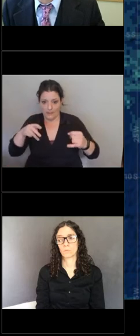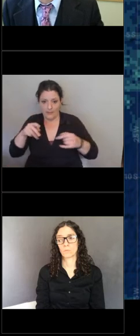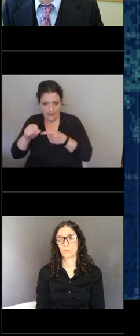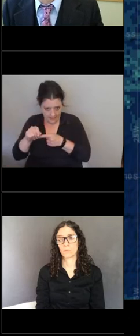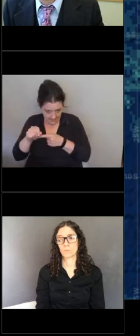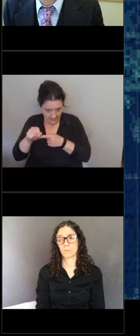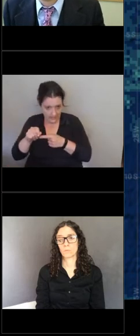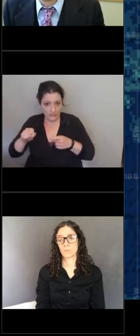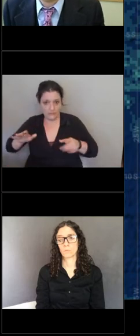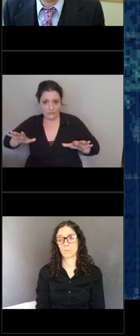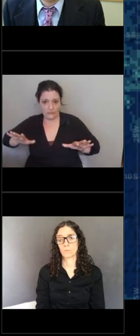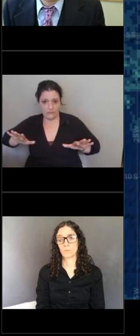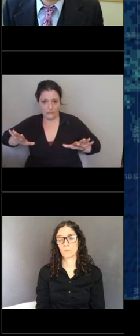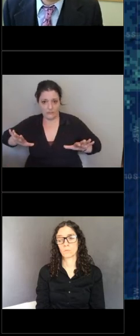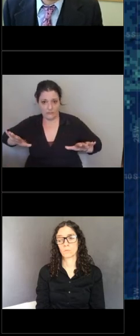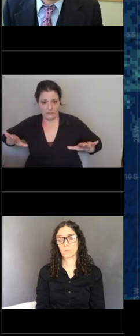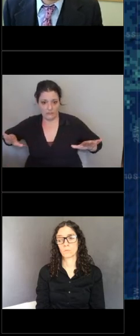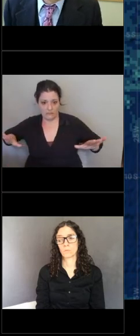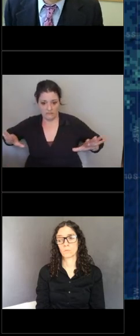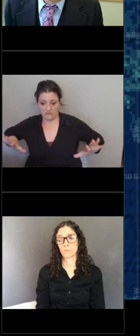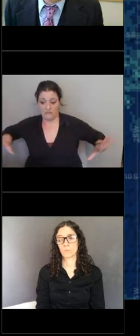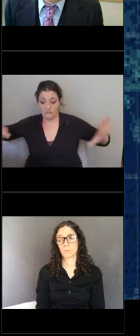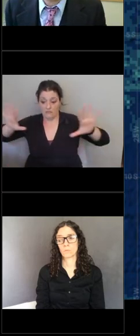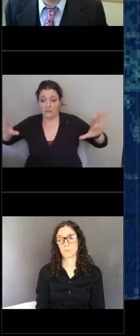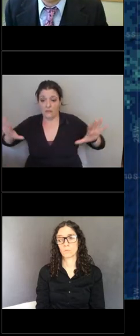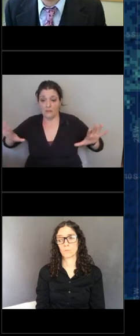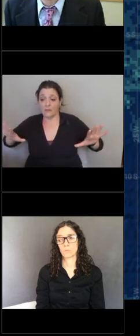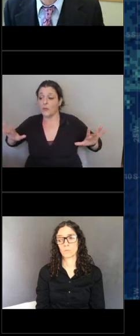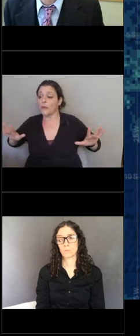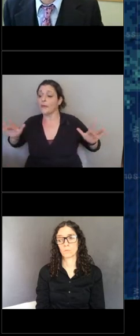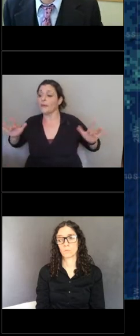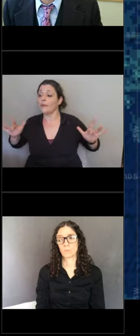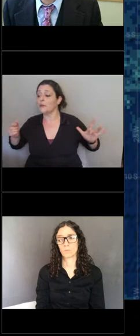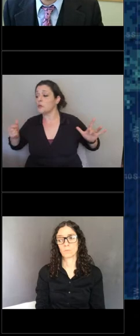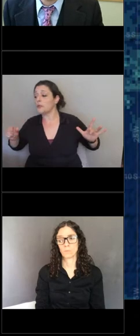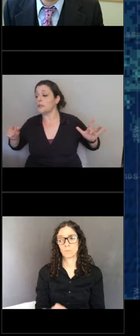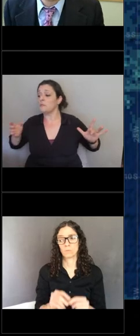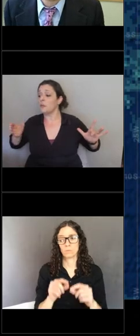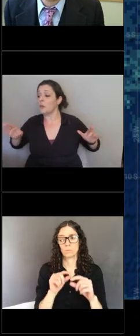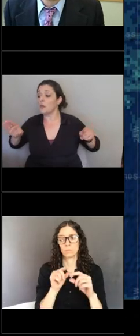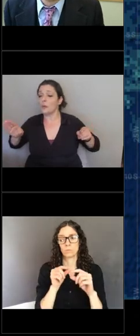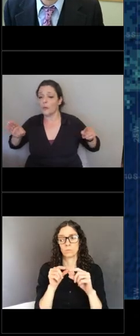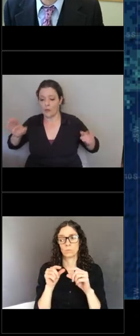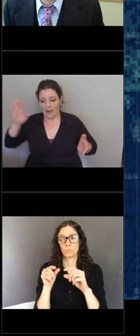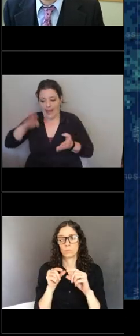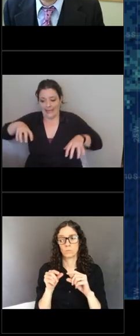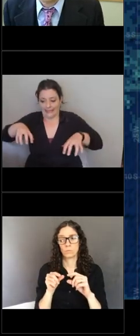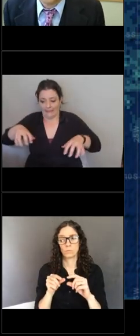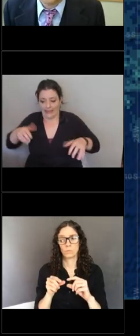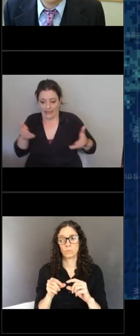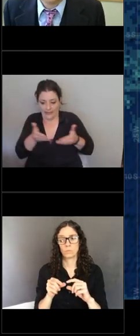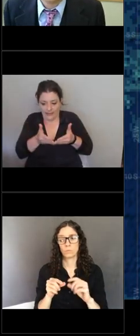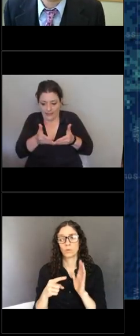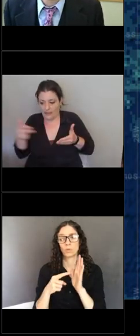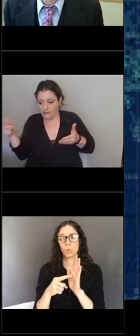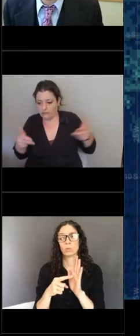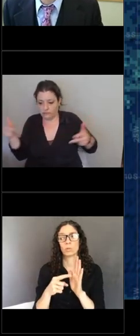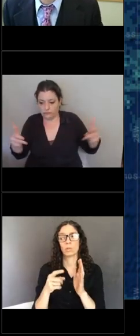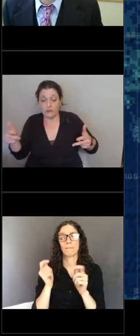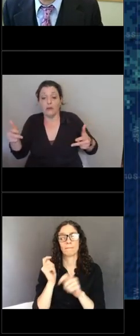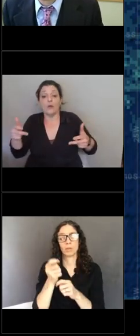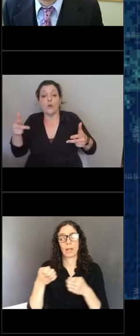hours over the last year. So although this is somewhat of a boring map, you can see that tiny dot in the middle is Ascension Island, and all the